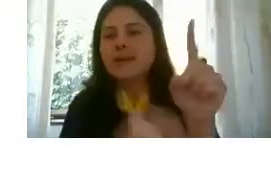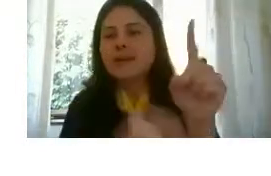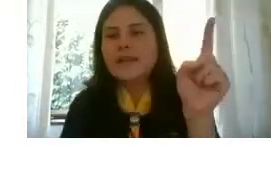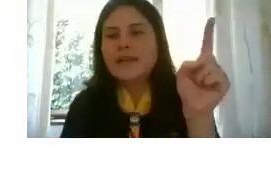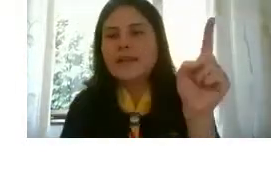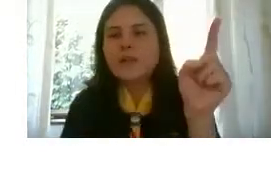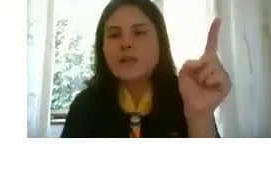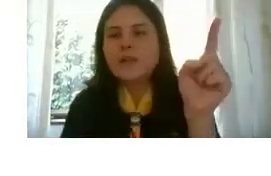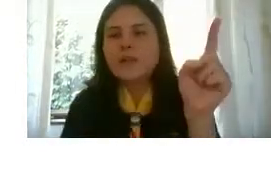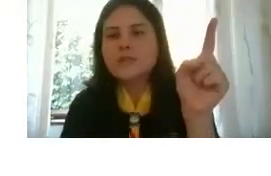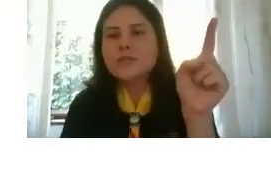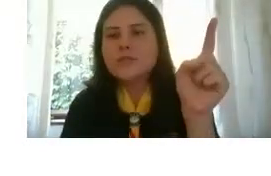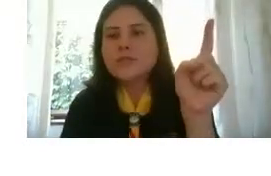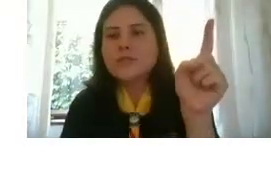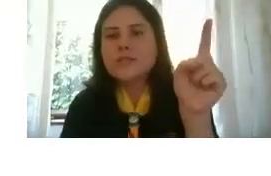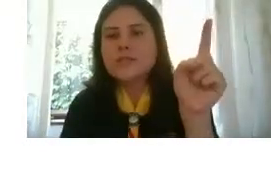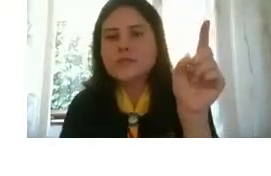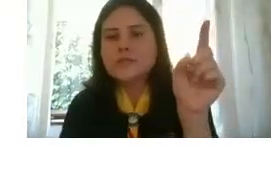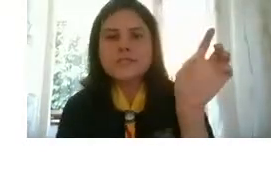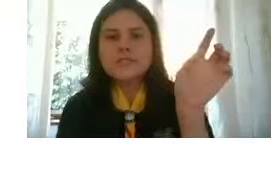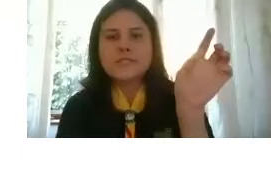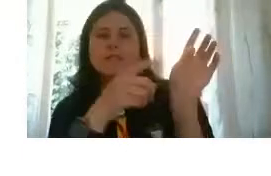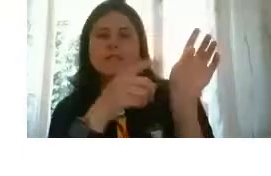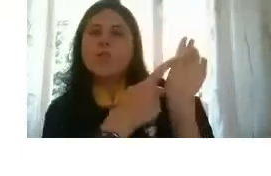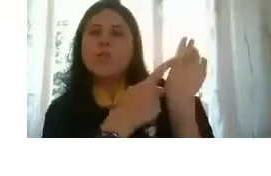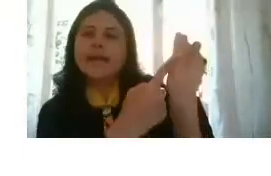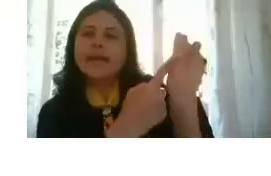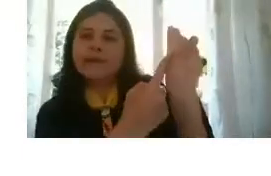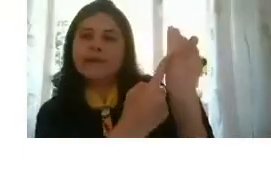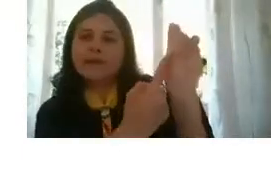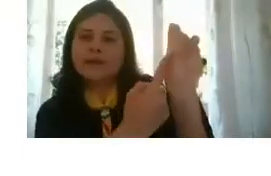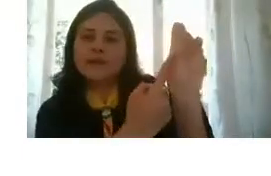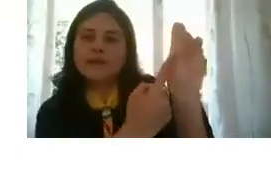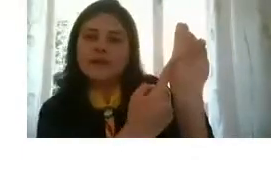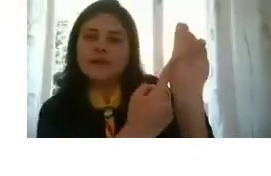Yeah, let me go to the next ones. We have still screens. Y.